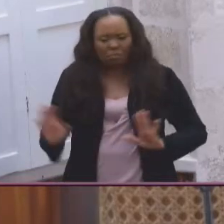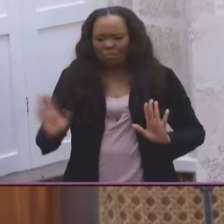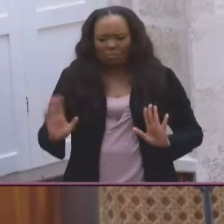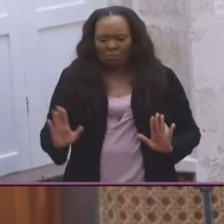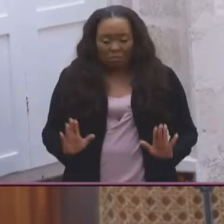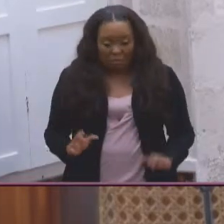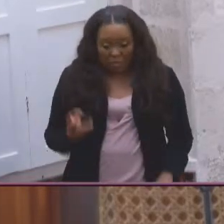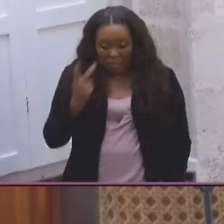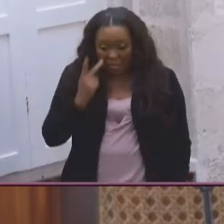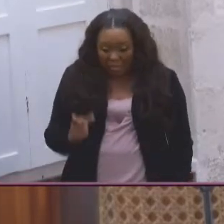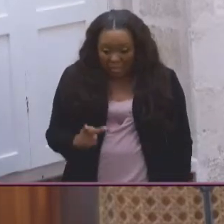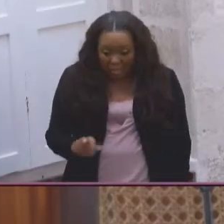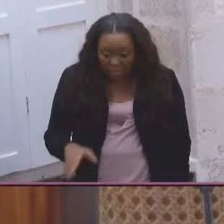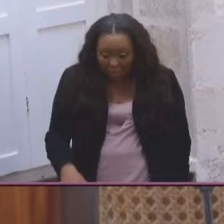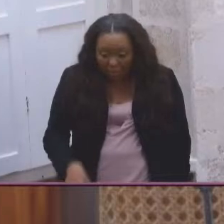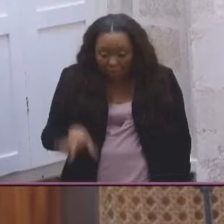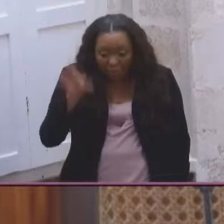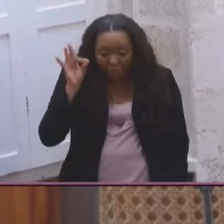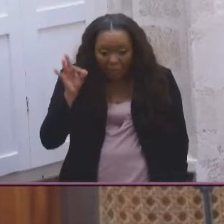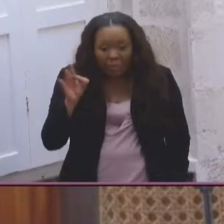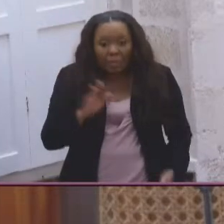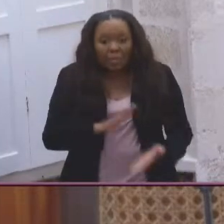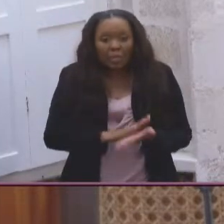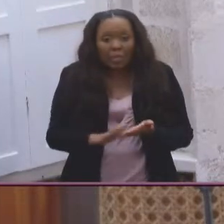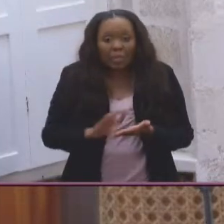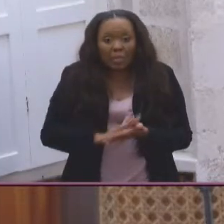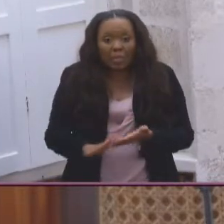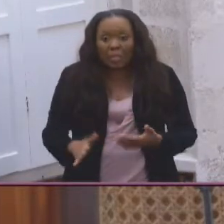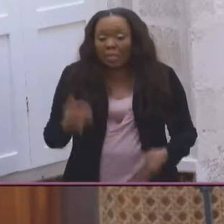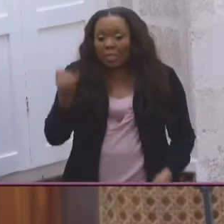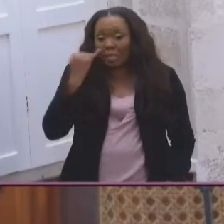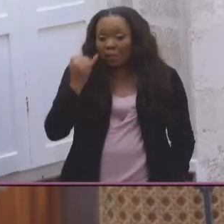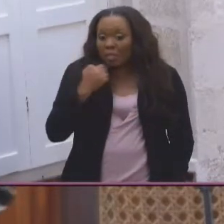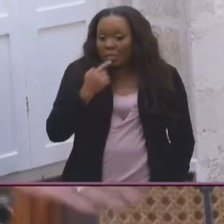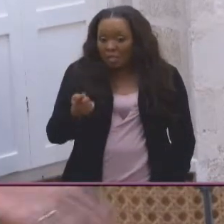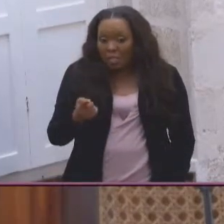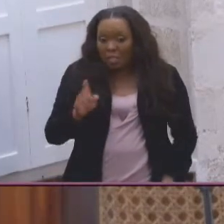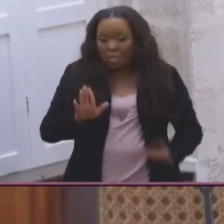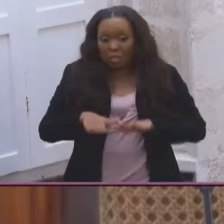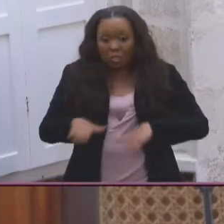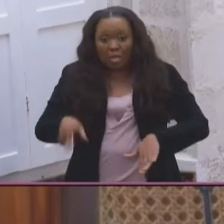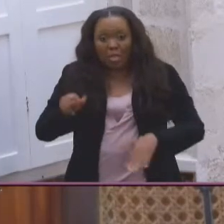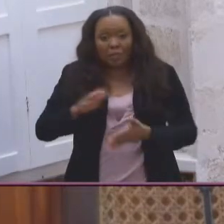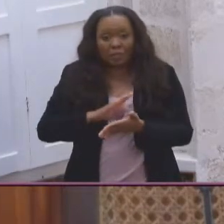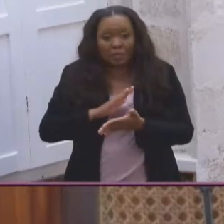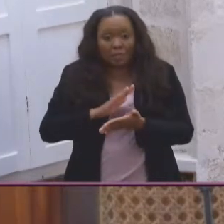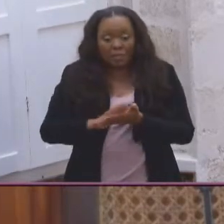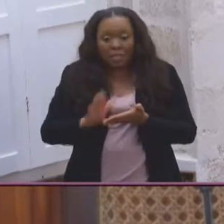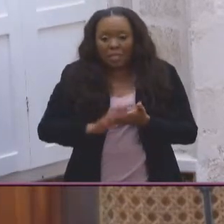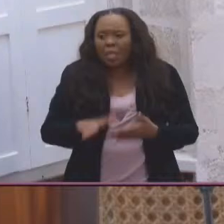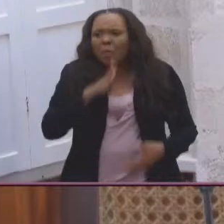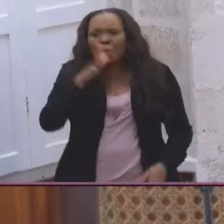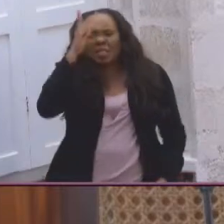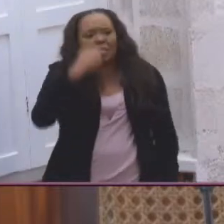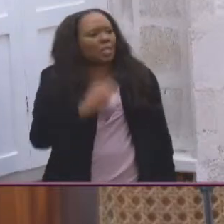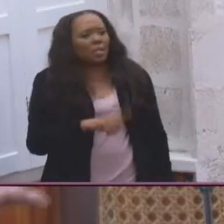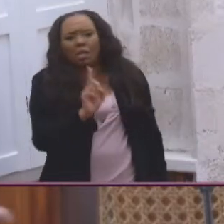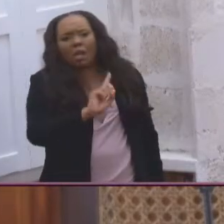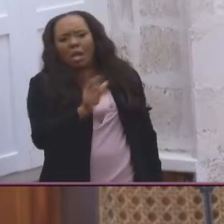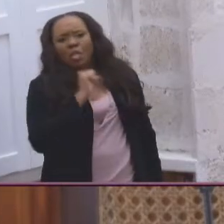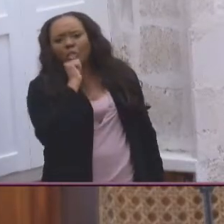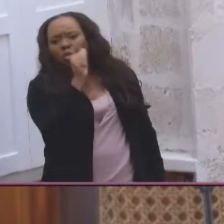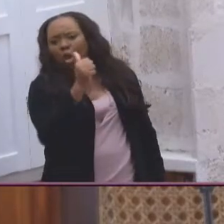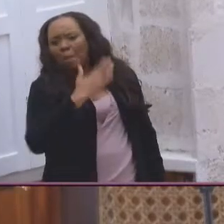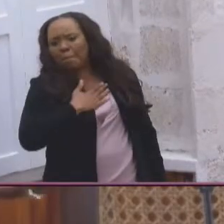up. These days, I understand that if you tell children that they have to clean up the school, parents come and say, not my child. What are